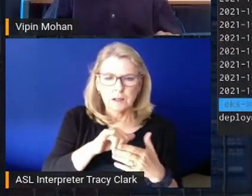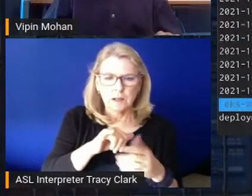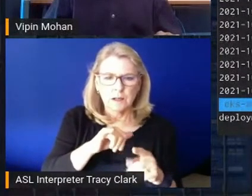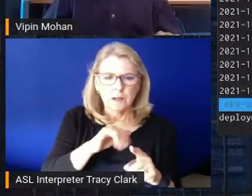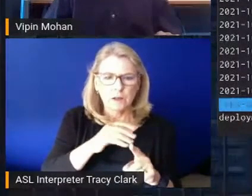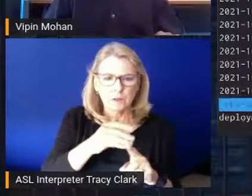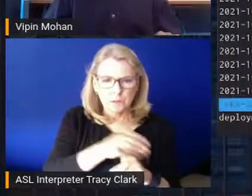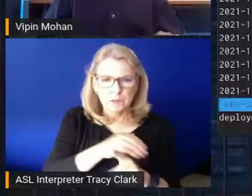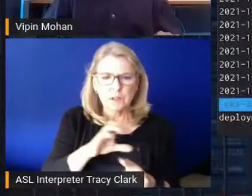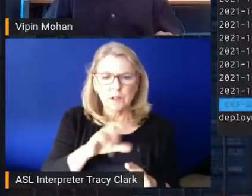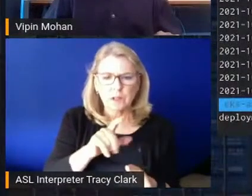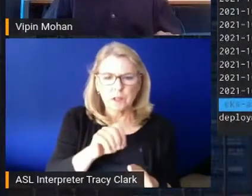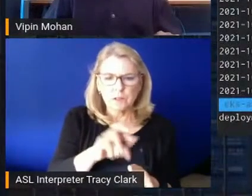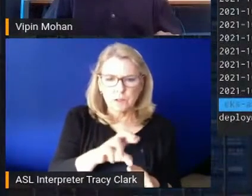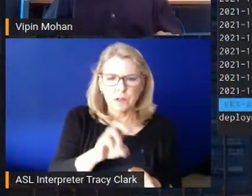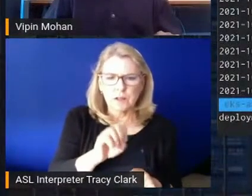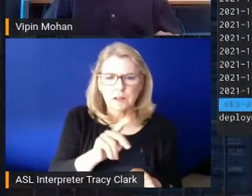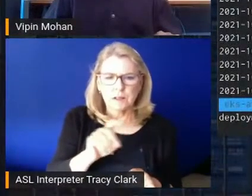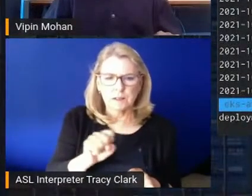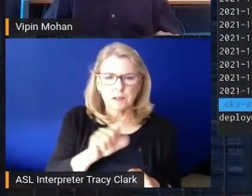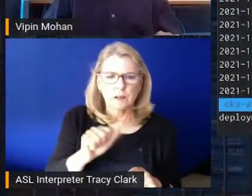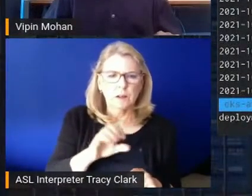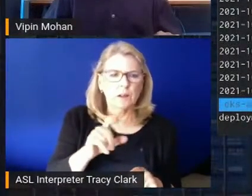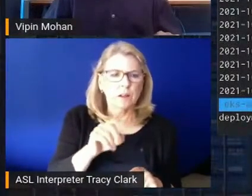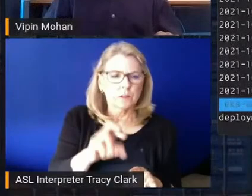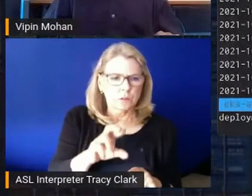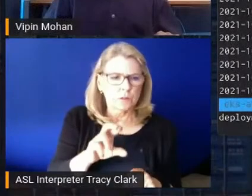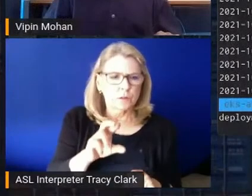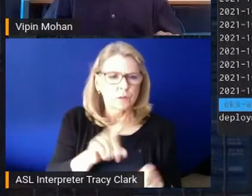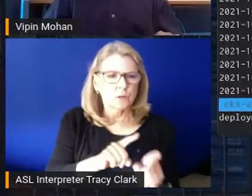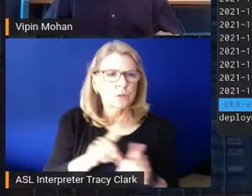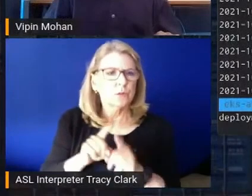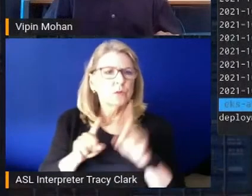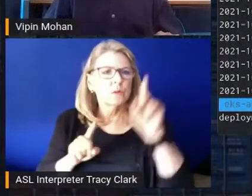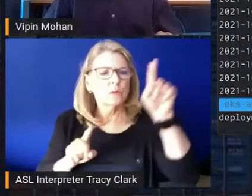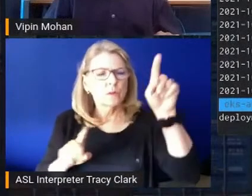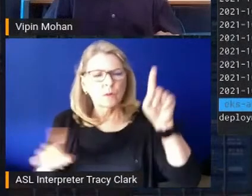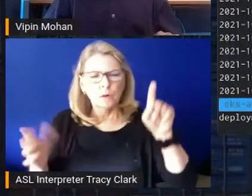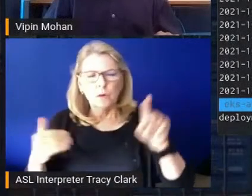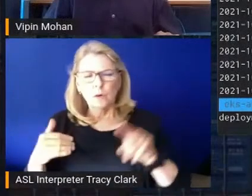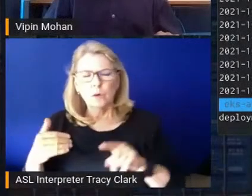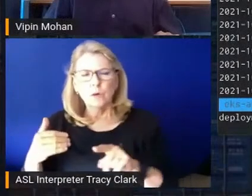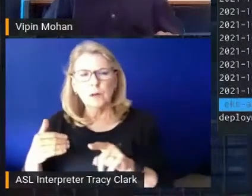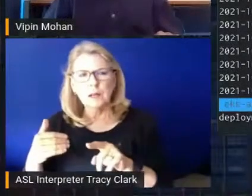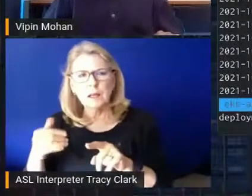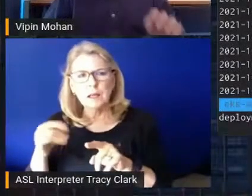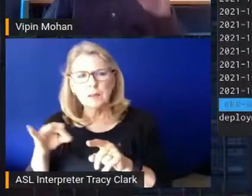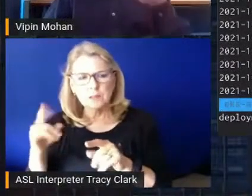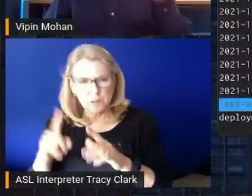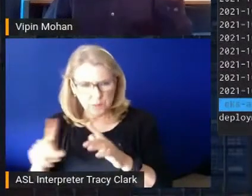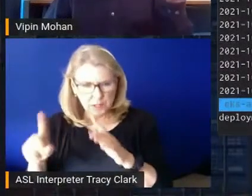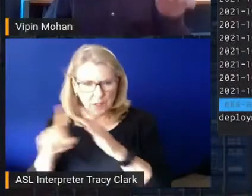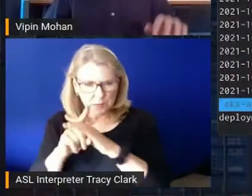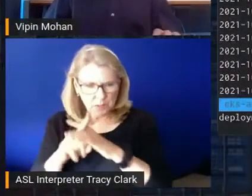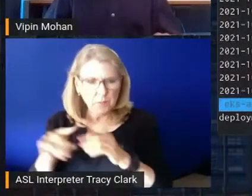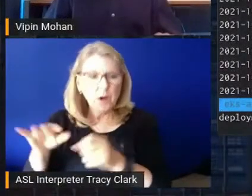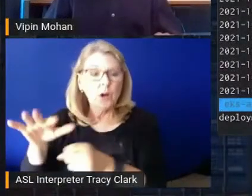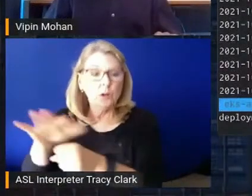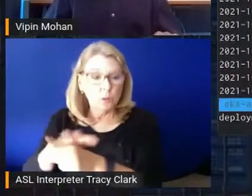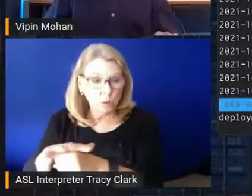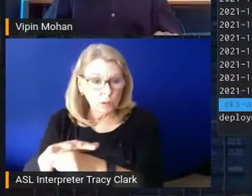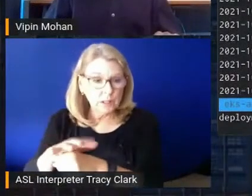I know we have it in the documentation too. Bootstrap cluster comes up locally, creates my workload cluster, and